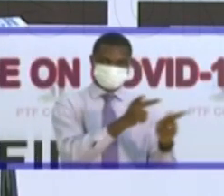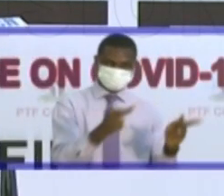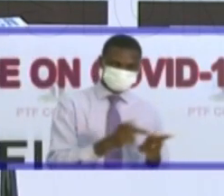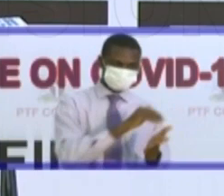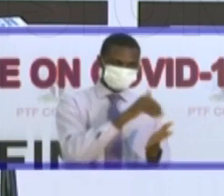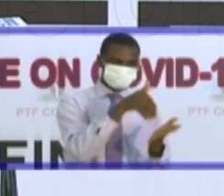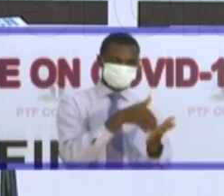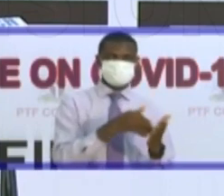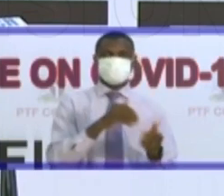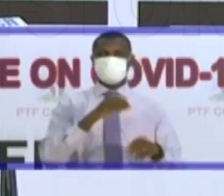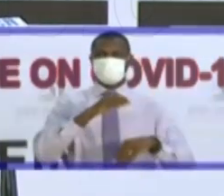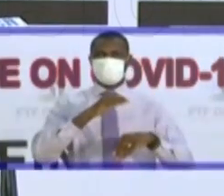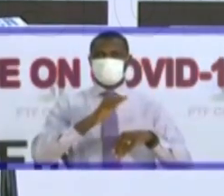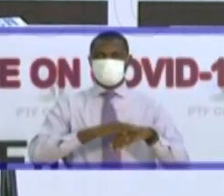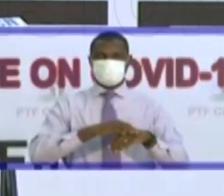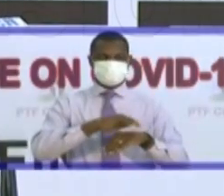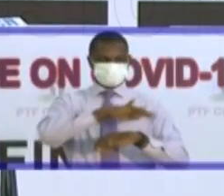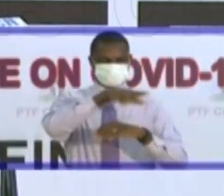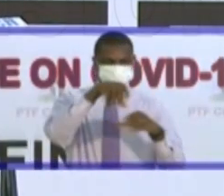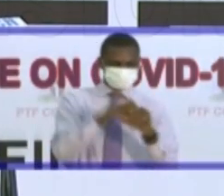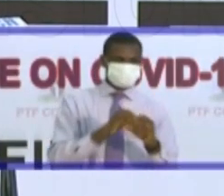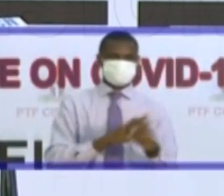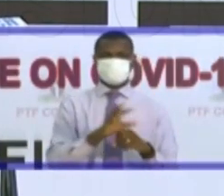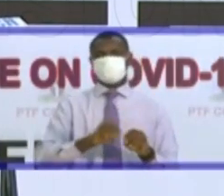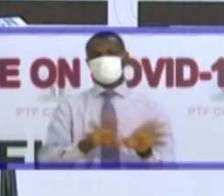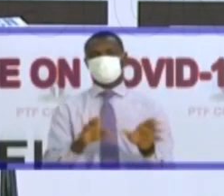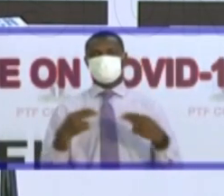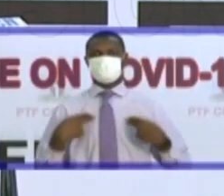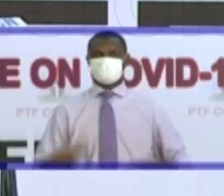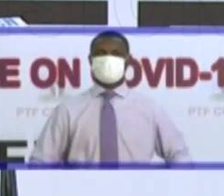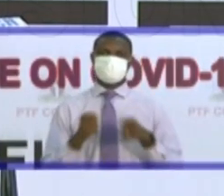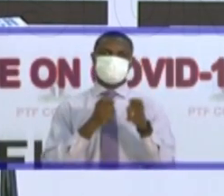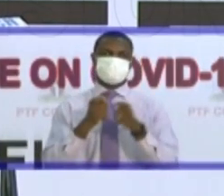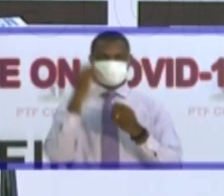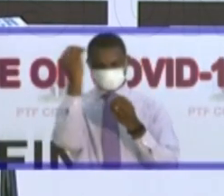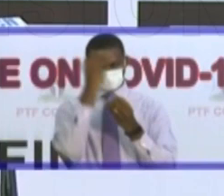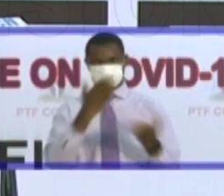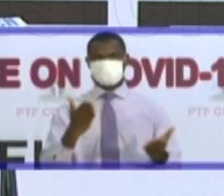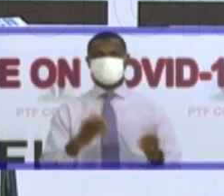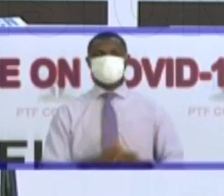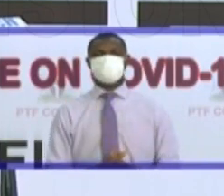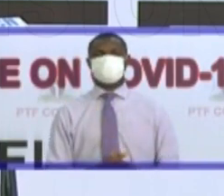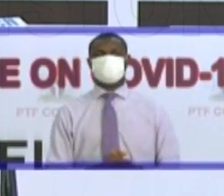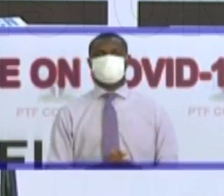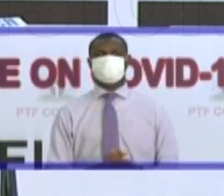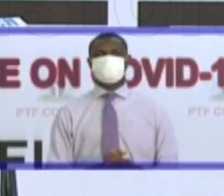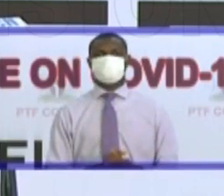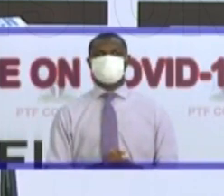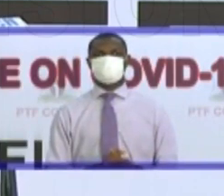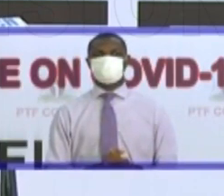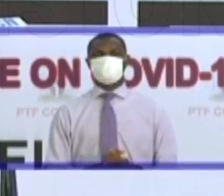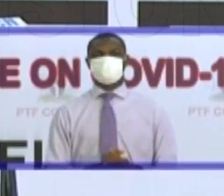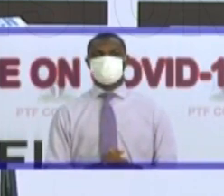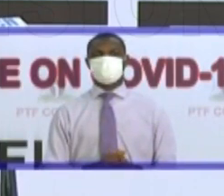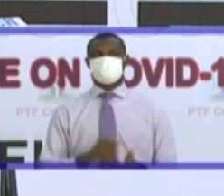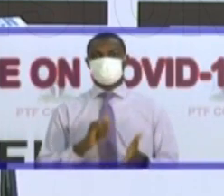the COVID-19 Health Management Information System platform. This is for